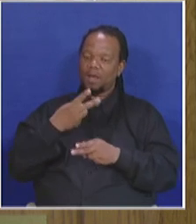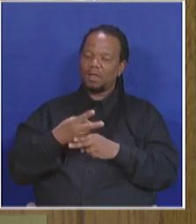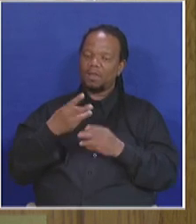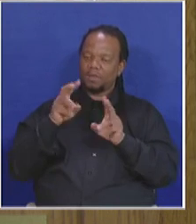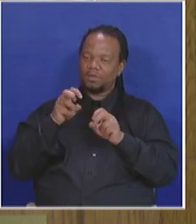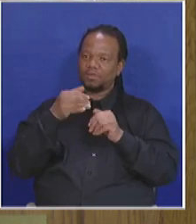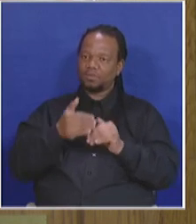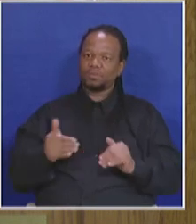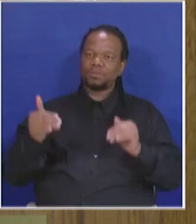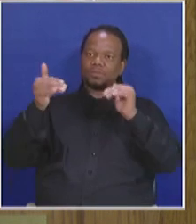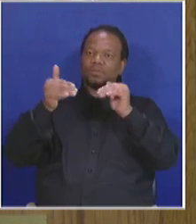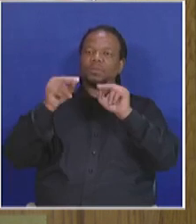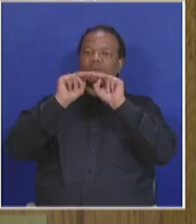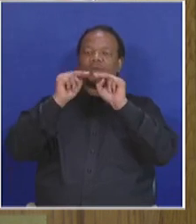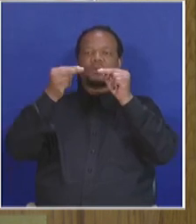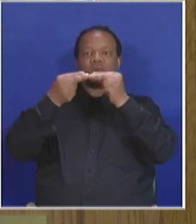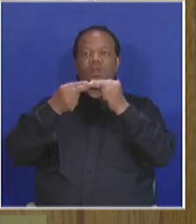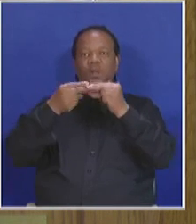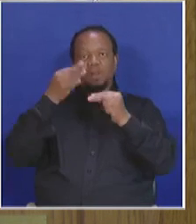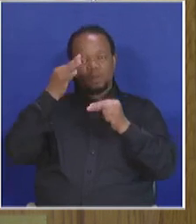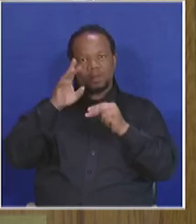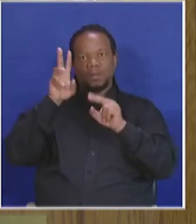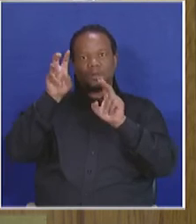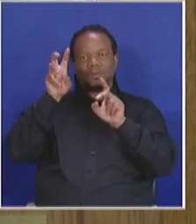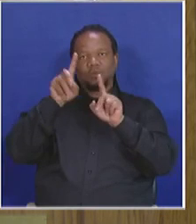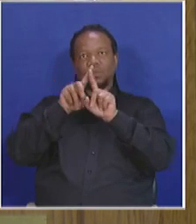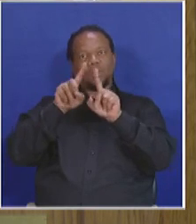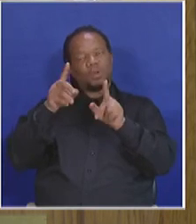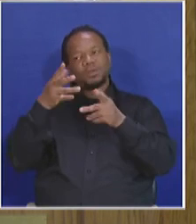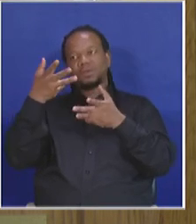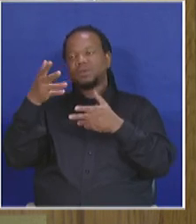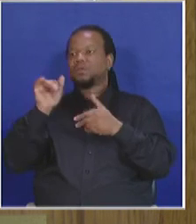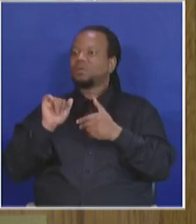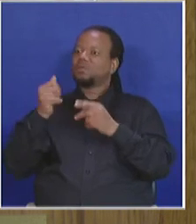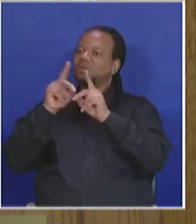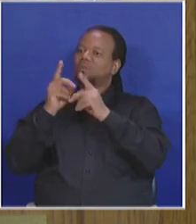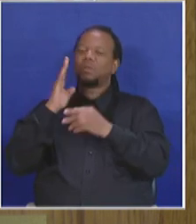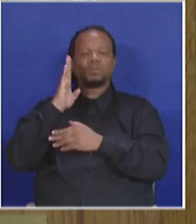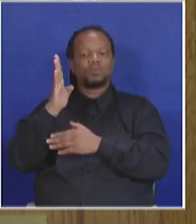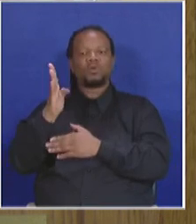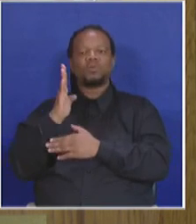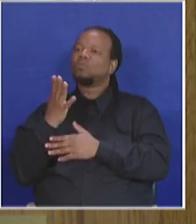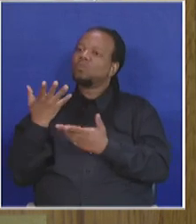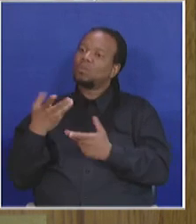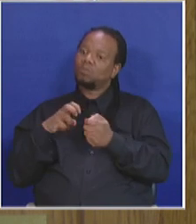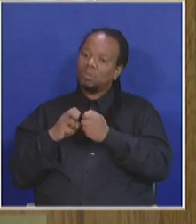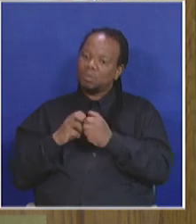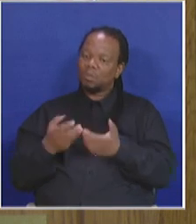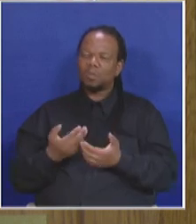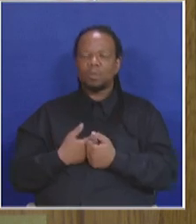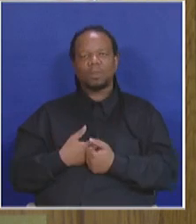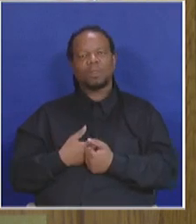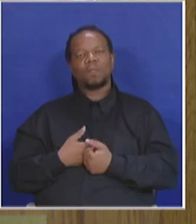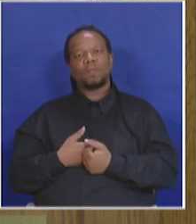then the committees here can take directly with the national departments and ministers. I hope that